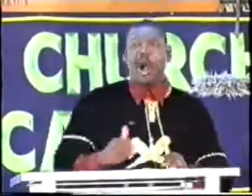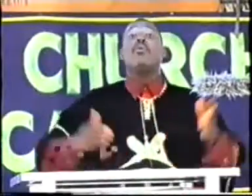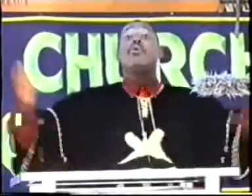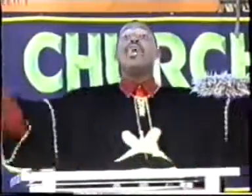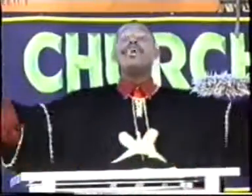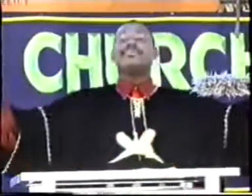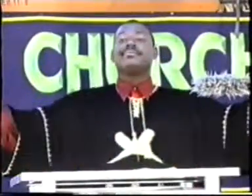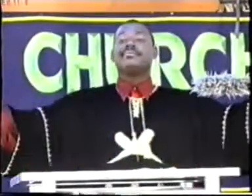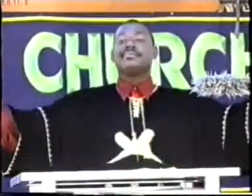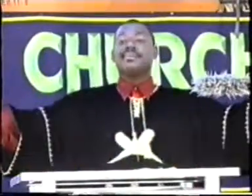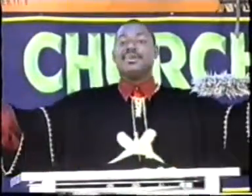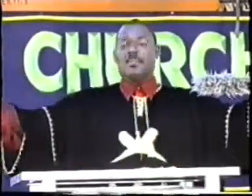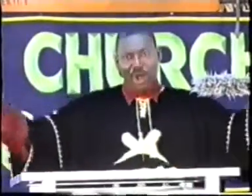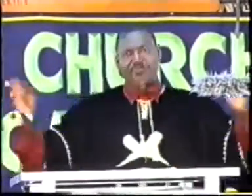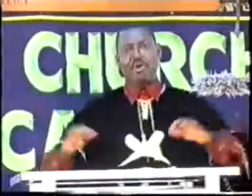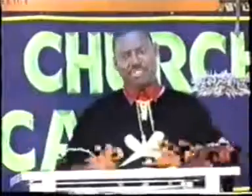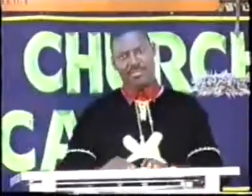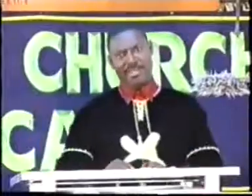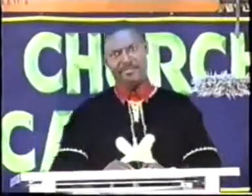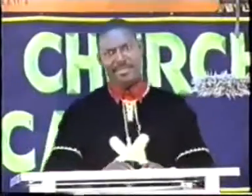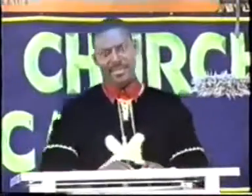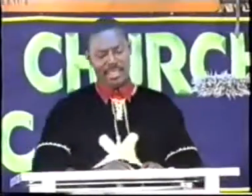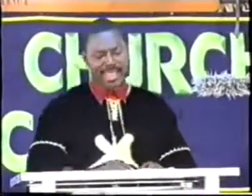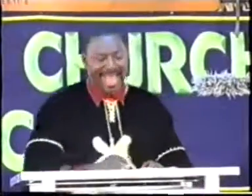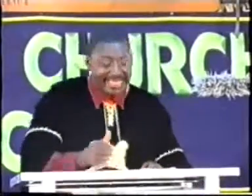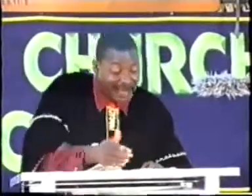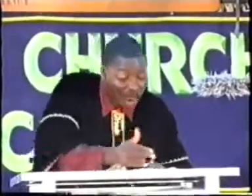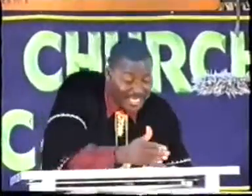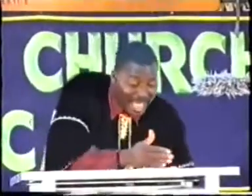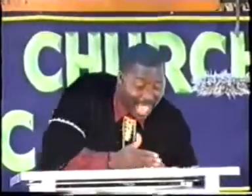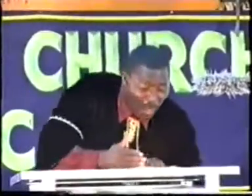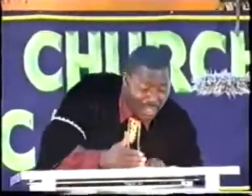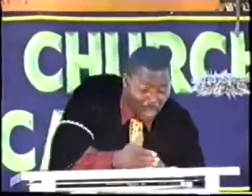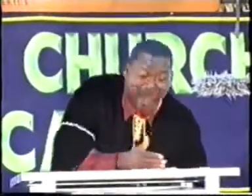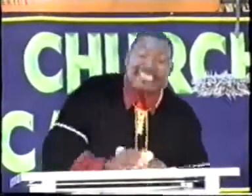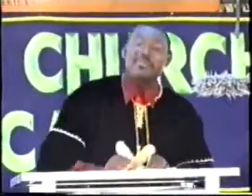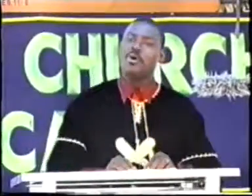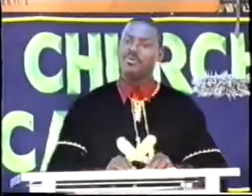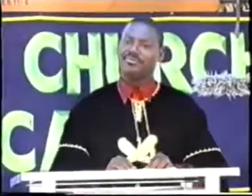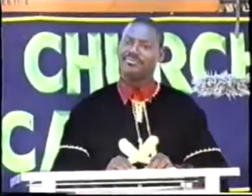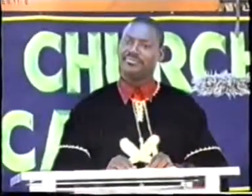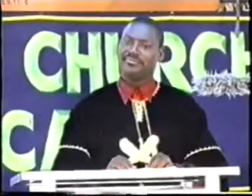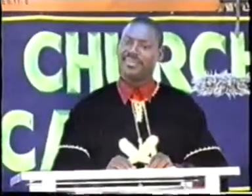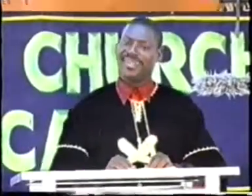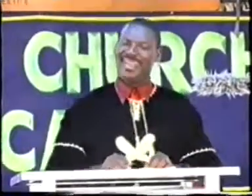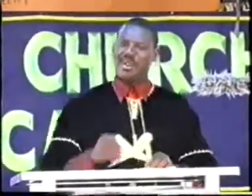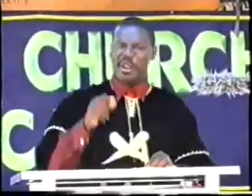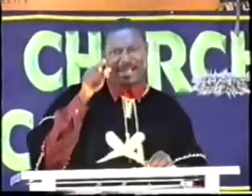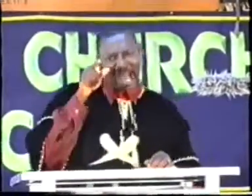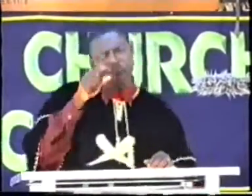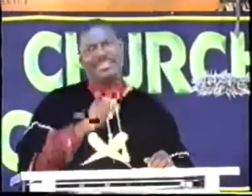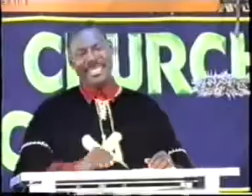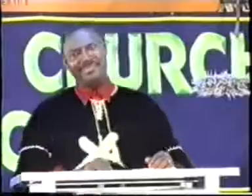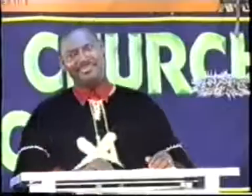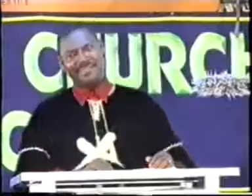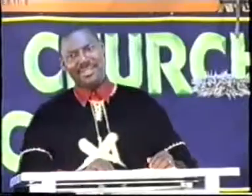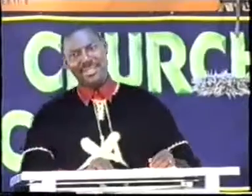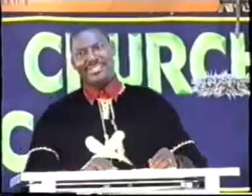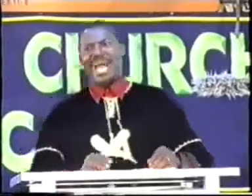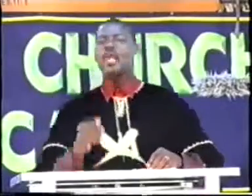sorry moa, were ye? But of what ye mean? And some way now when yanko pass any more. Now the other can't hold a